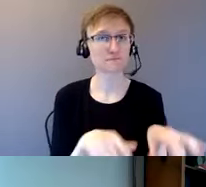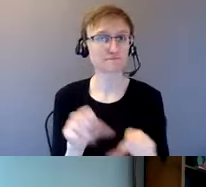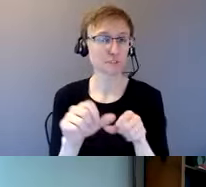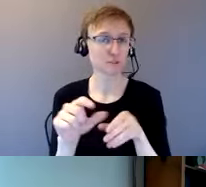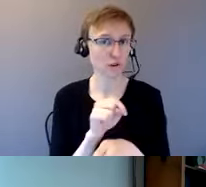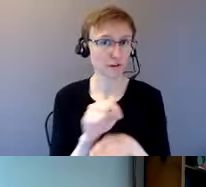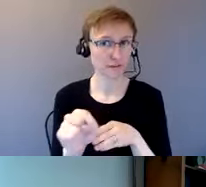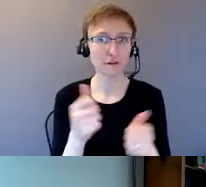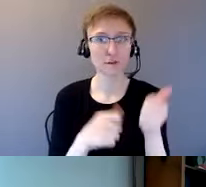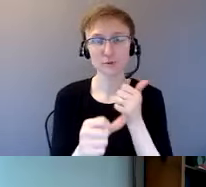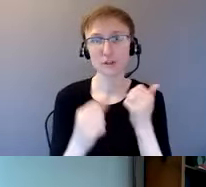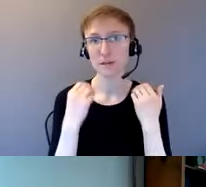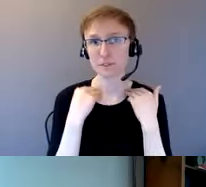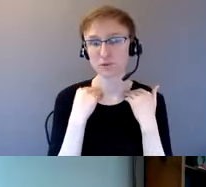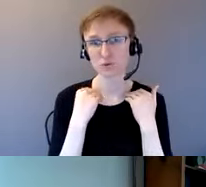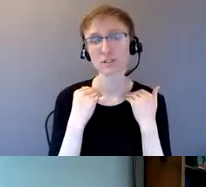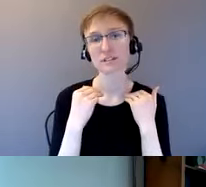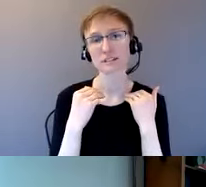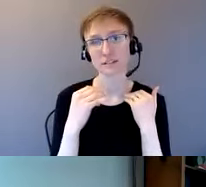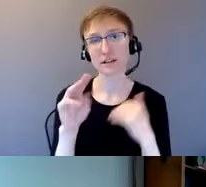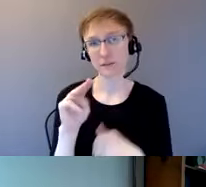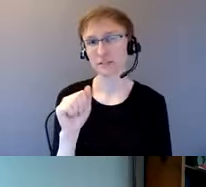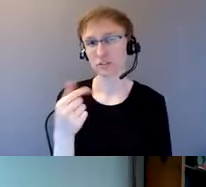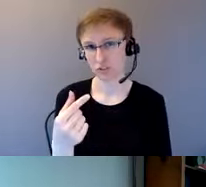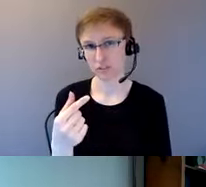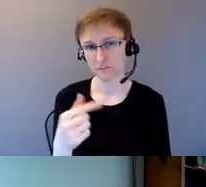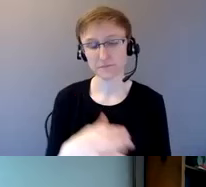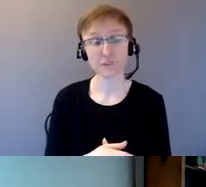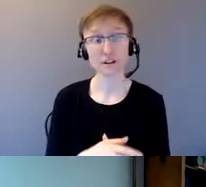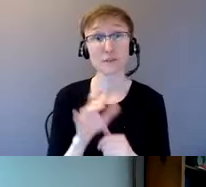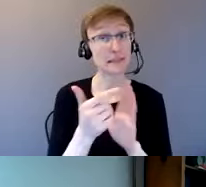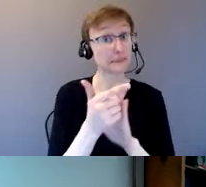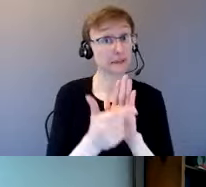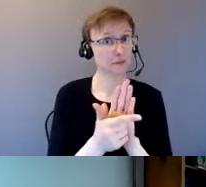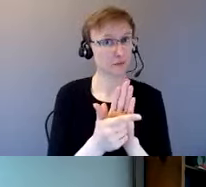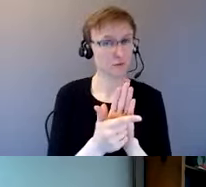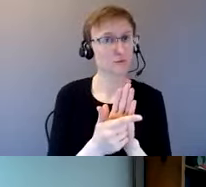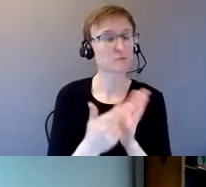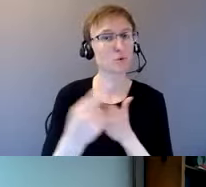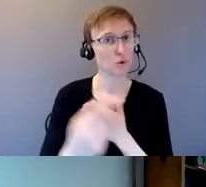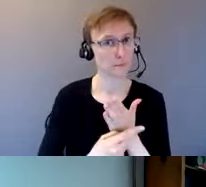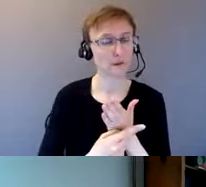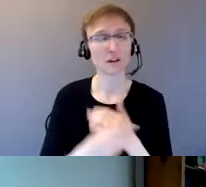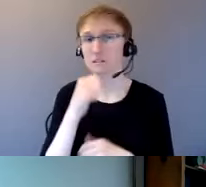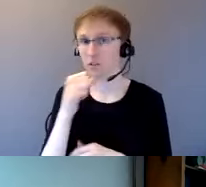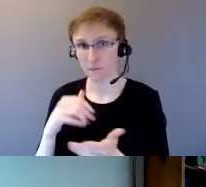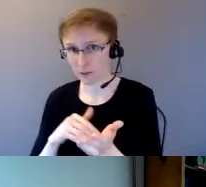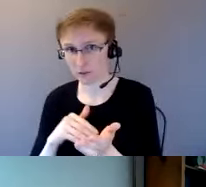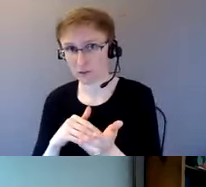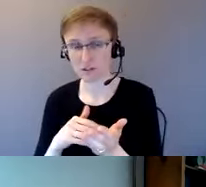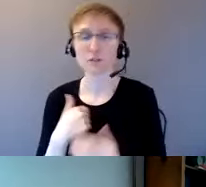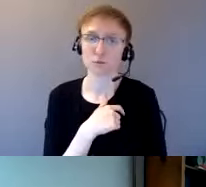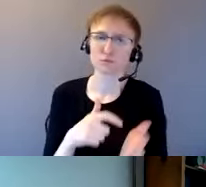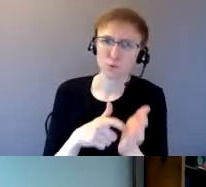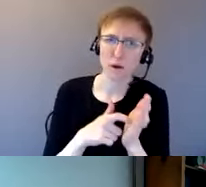the Ministry of the Attorney General. So this again is a legal program. It's not a medical. We have to have both. We have to have